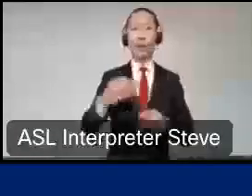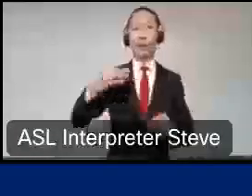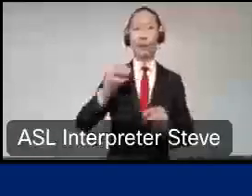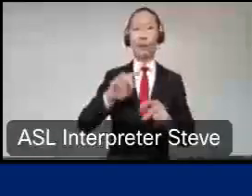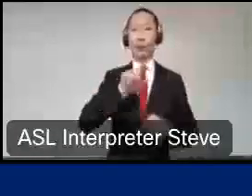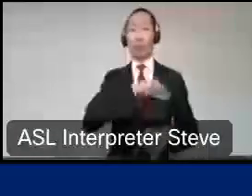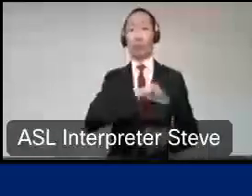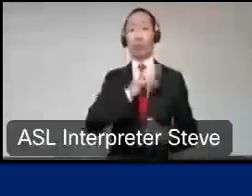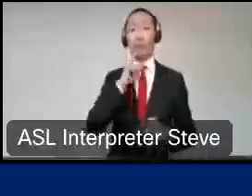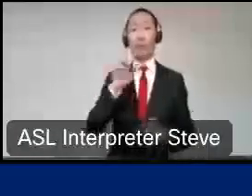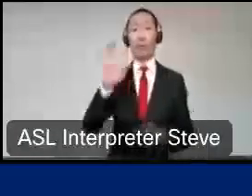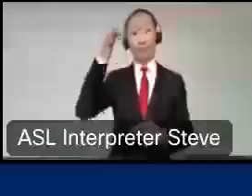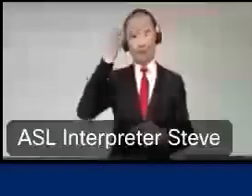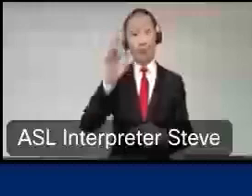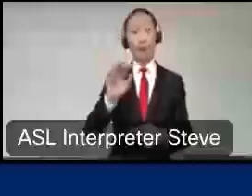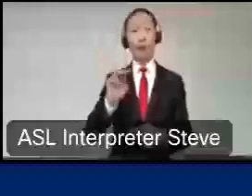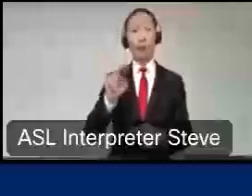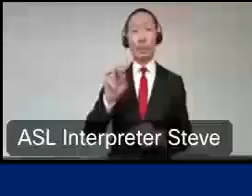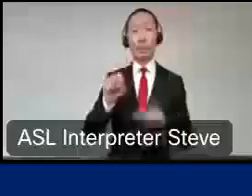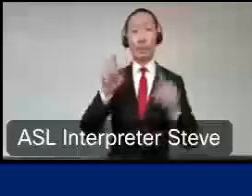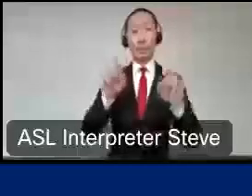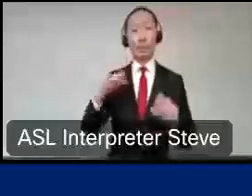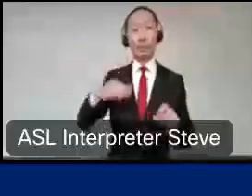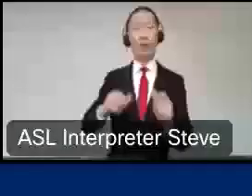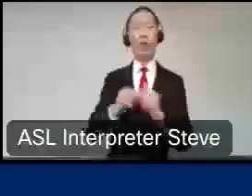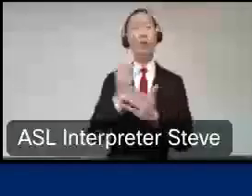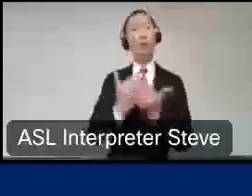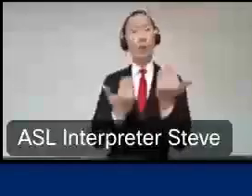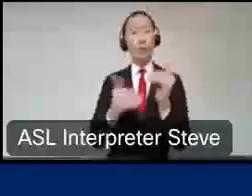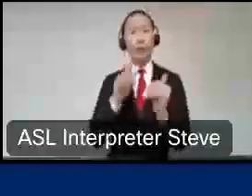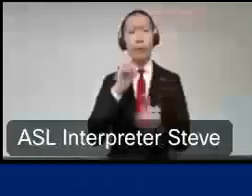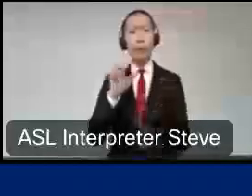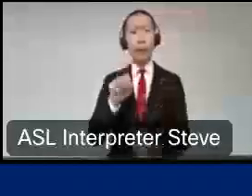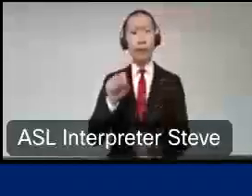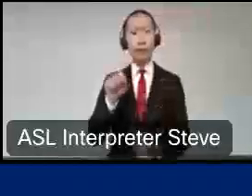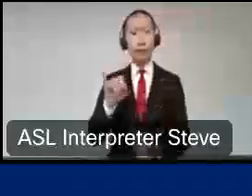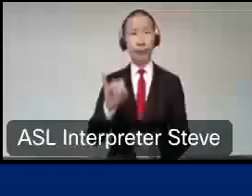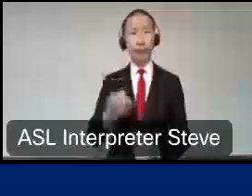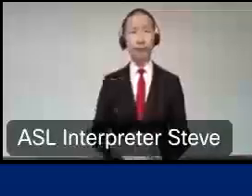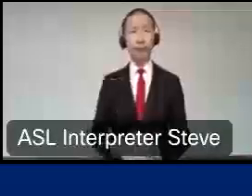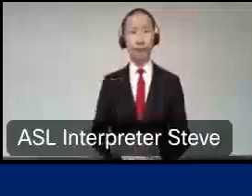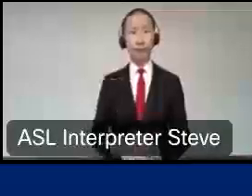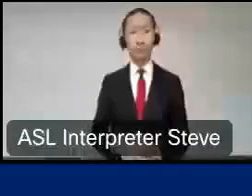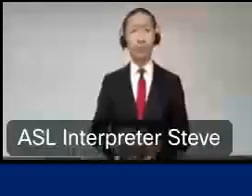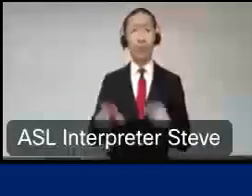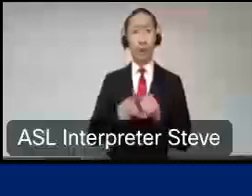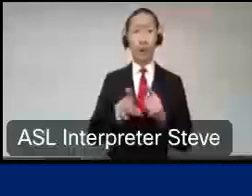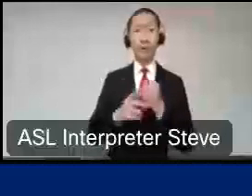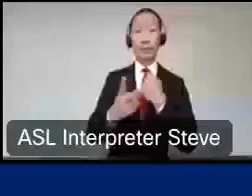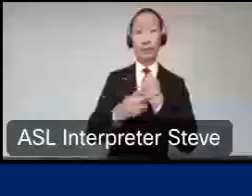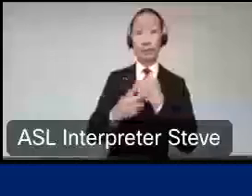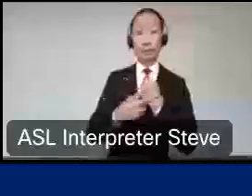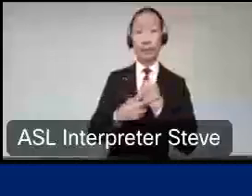for federal means-tested benefits, with some limitation for SSI. Also, the savings get